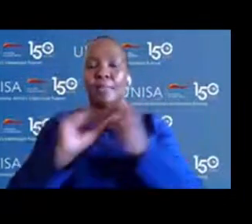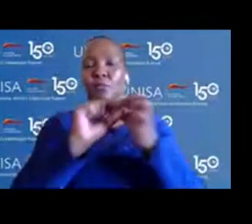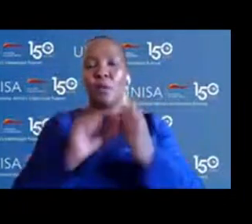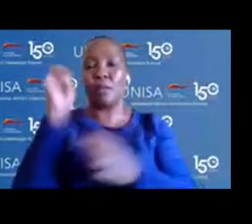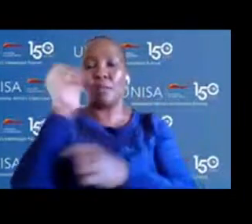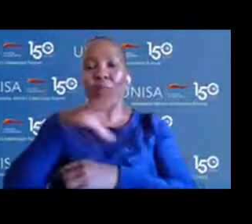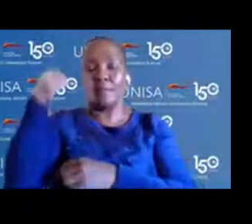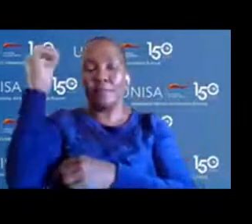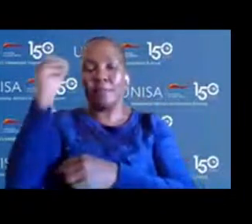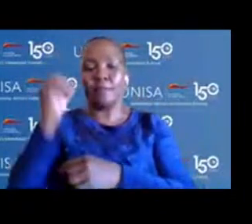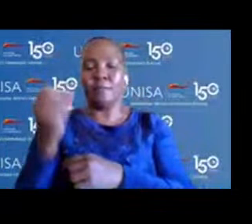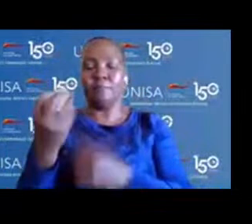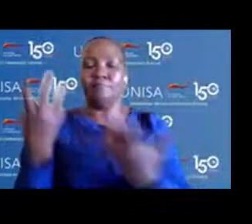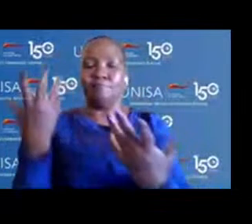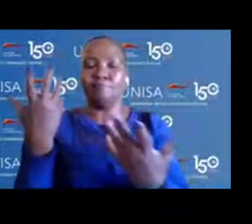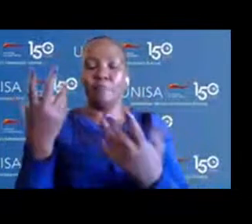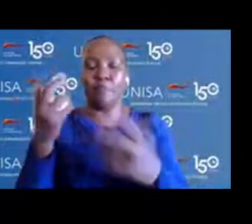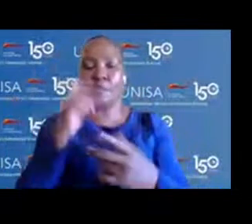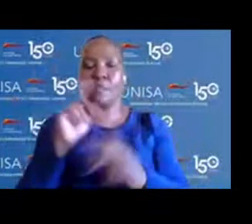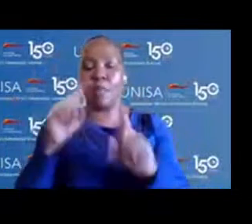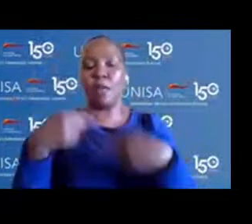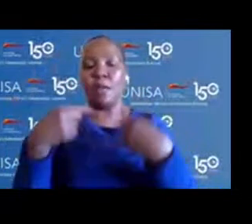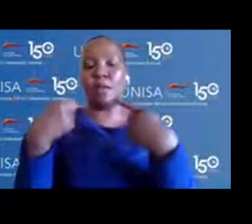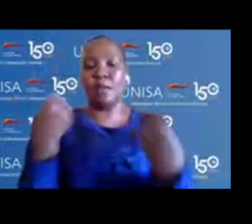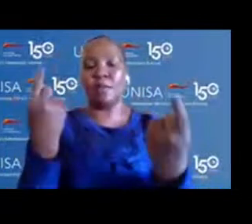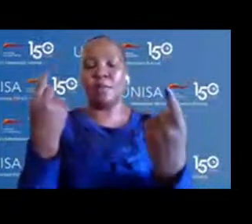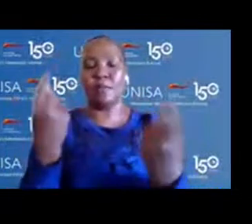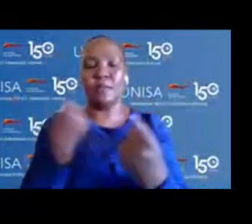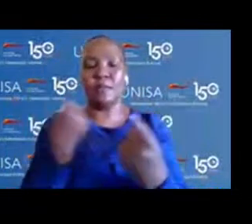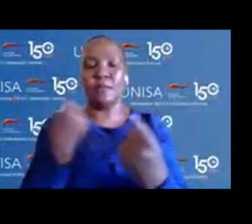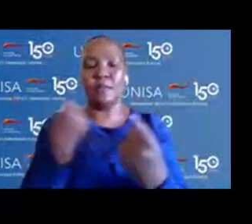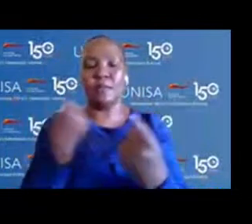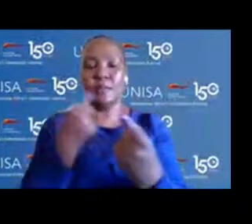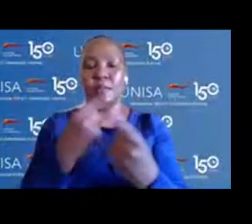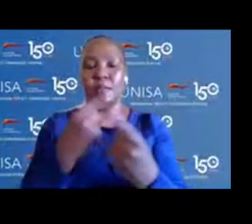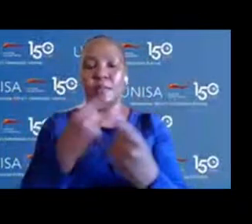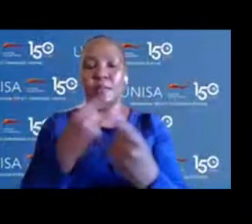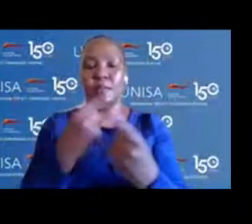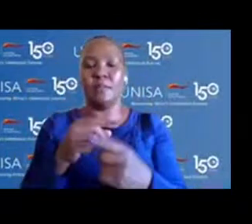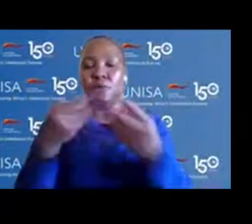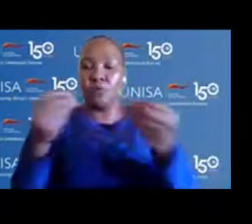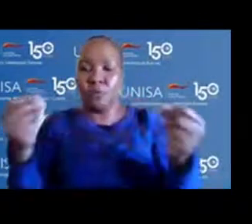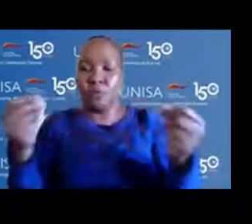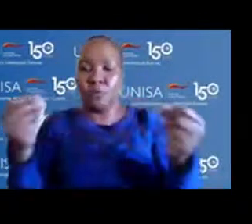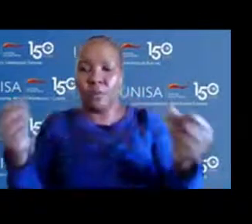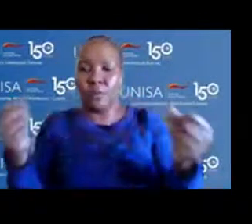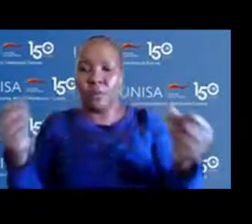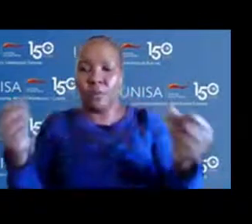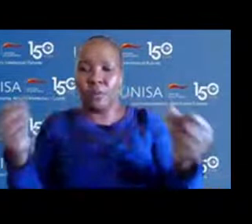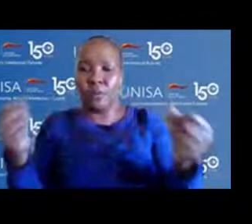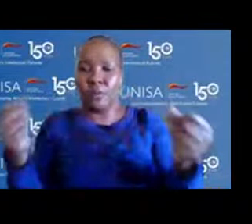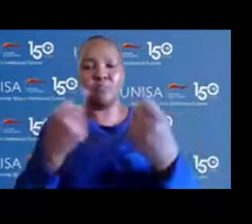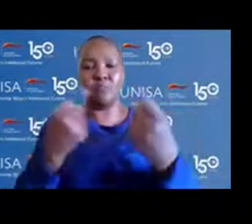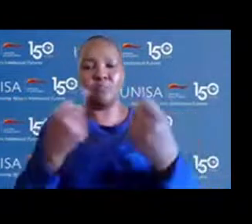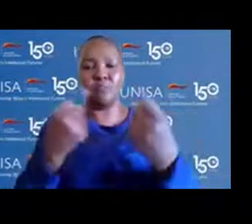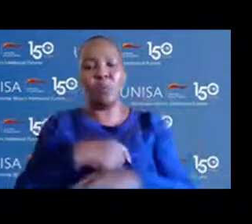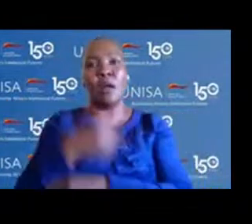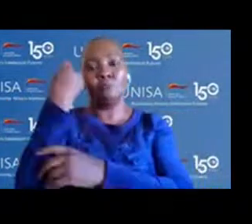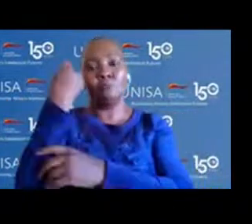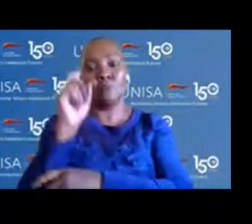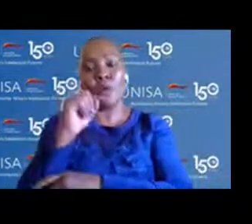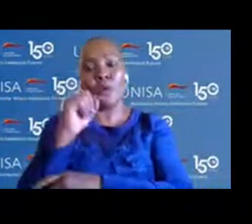issues that you cannot resolve or cannot help, then we suggest that you apply for